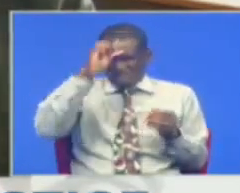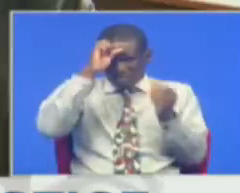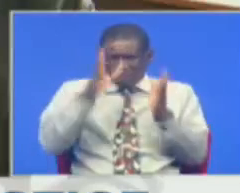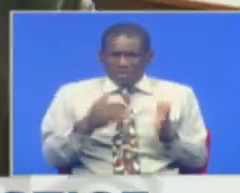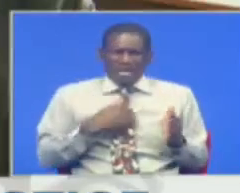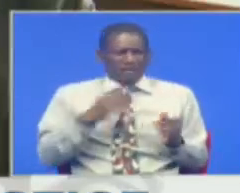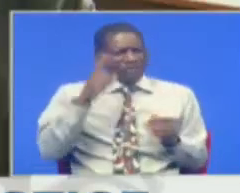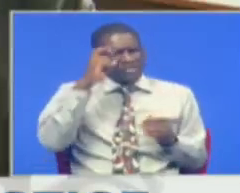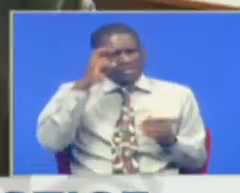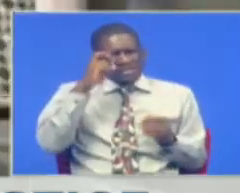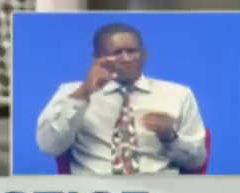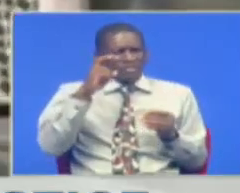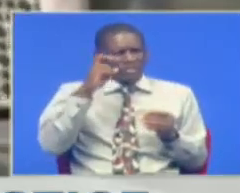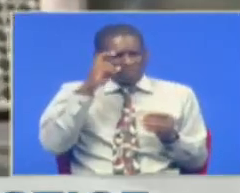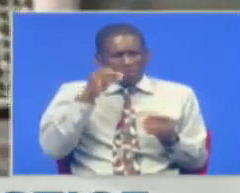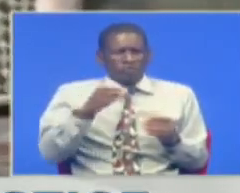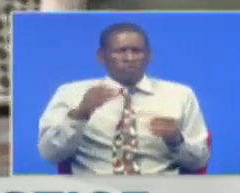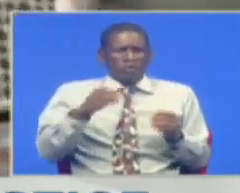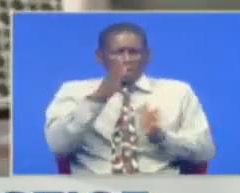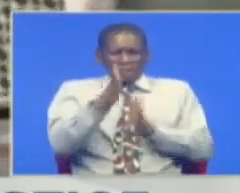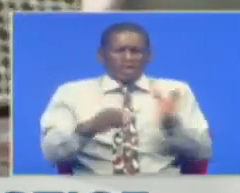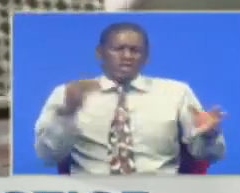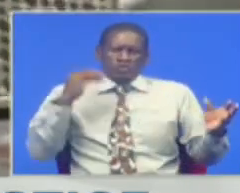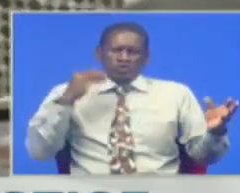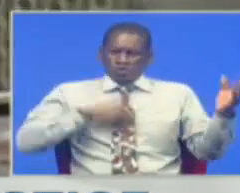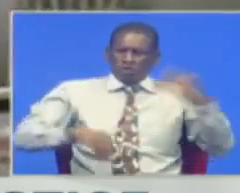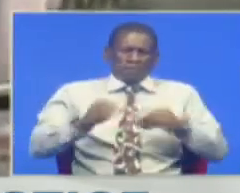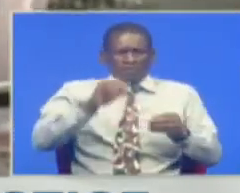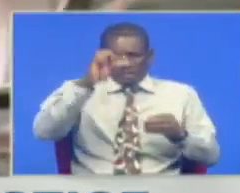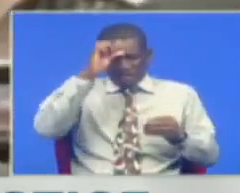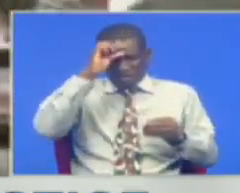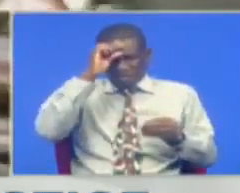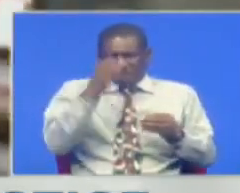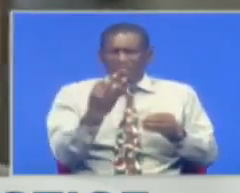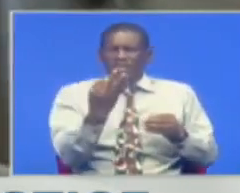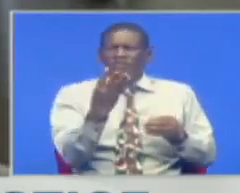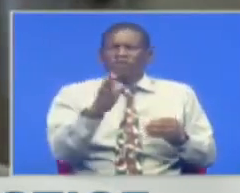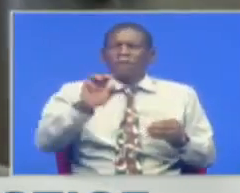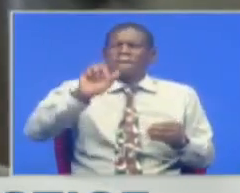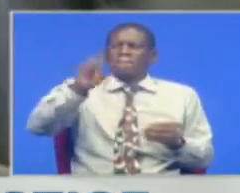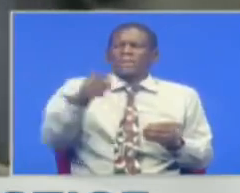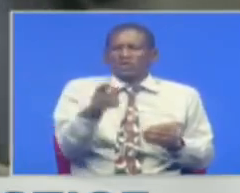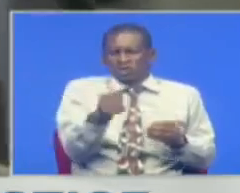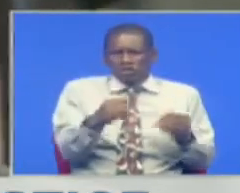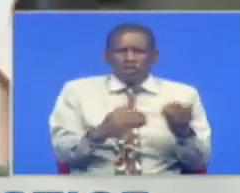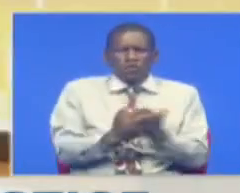to defraud the county government of 34 million shillings through an unprocedural tendering process.